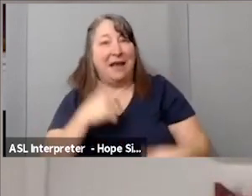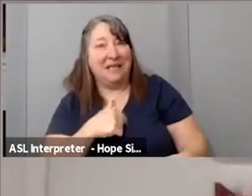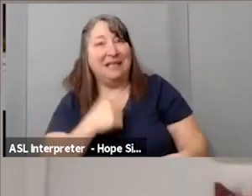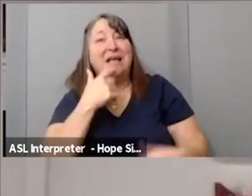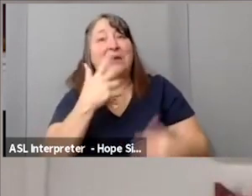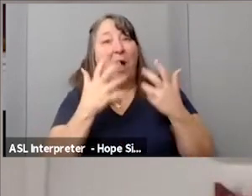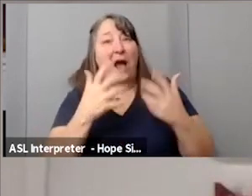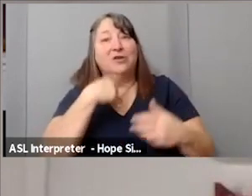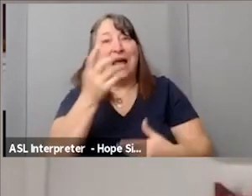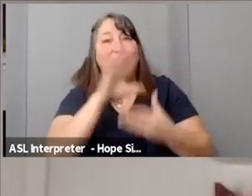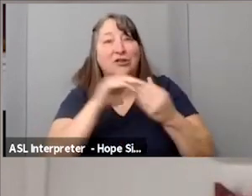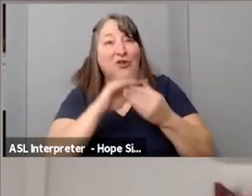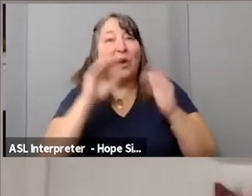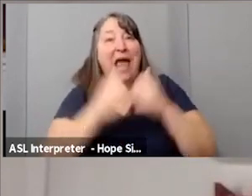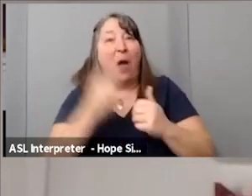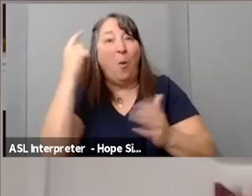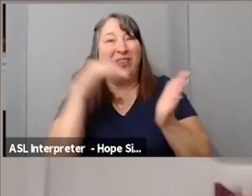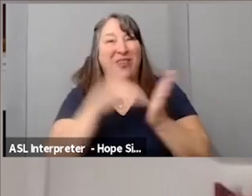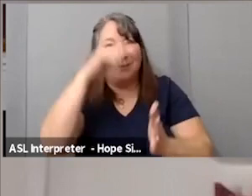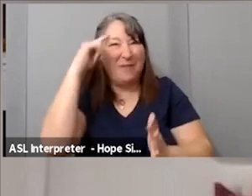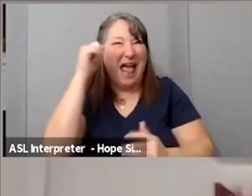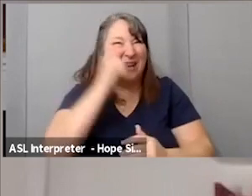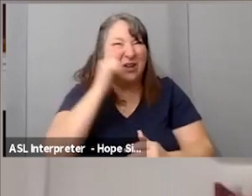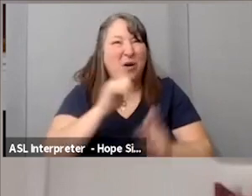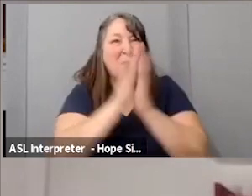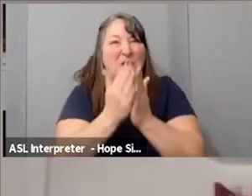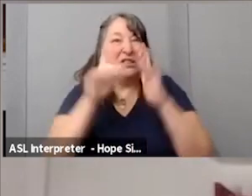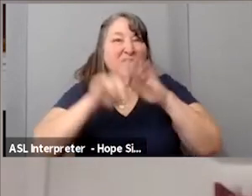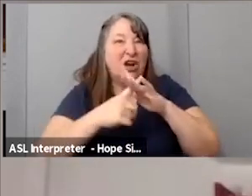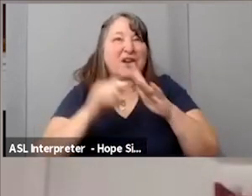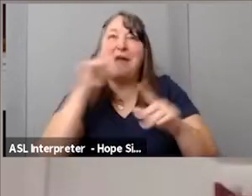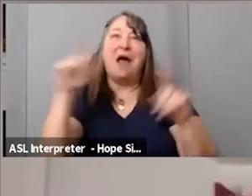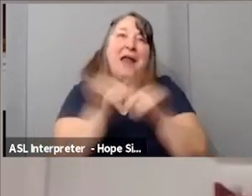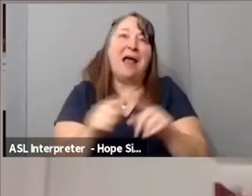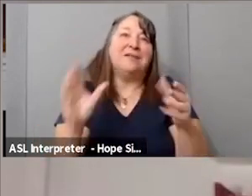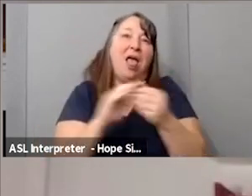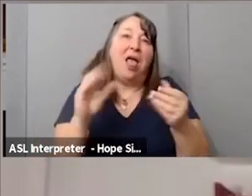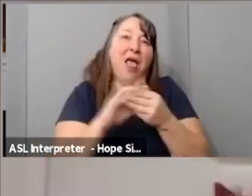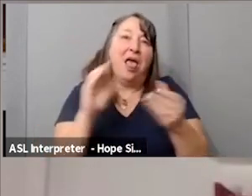how 1000 Black Girl Books started, but obviously not as a memoir, because I was 12 at the time that they reached